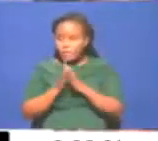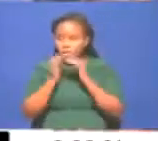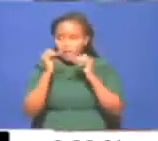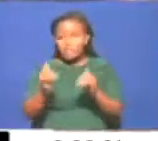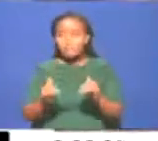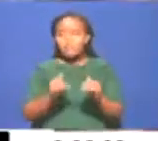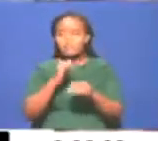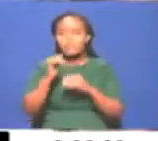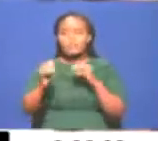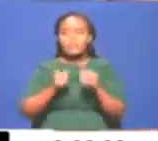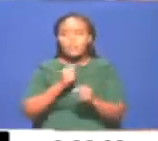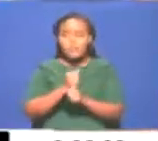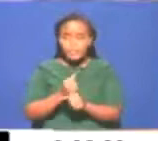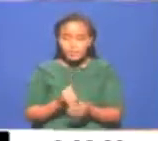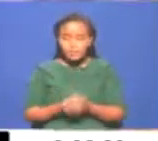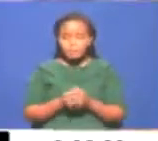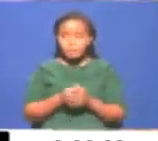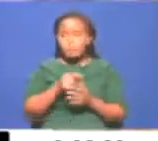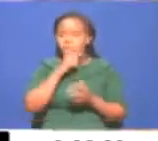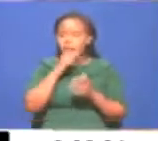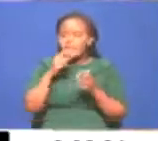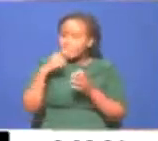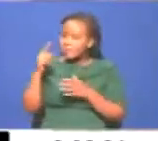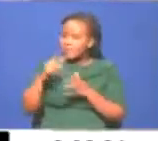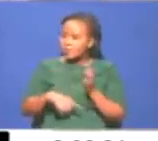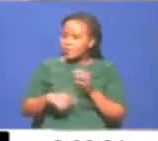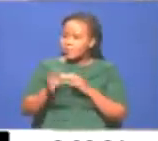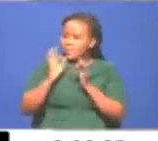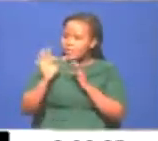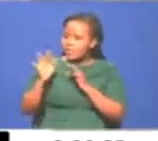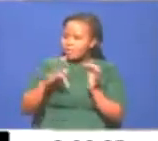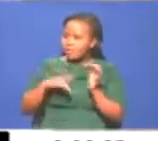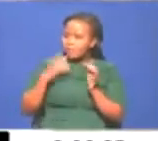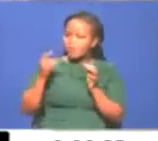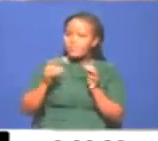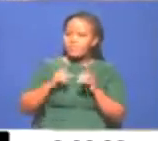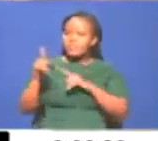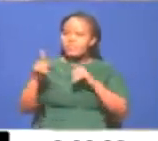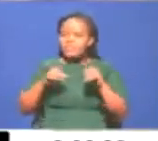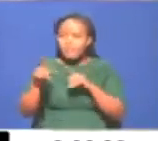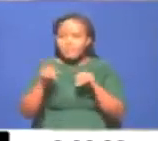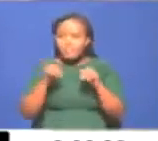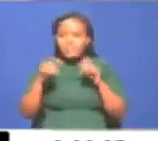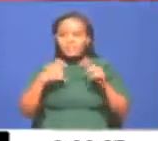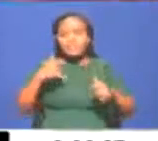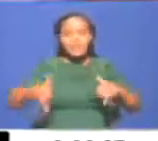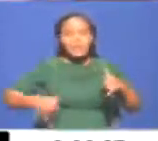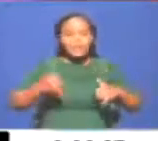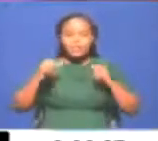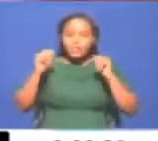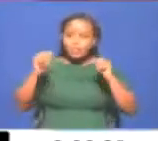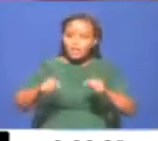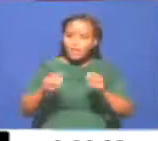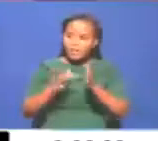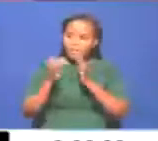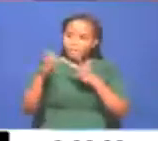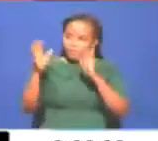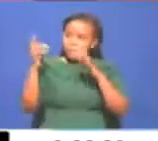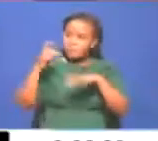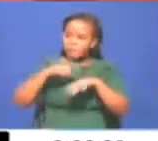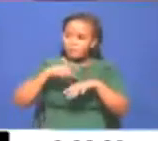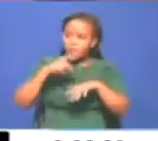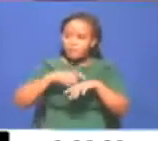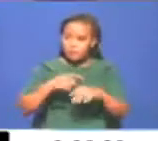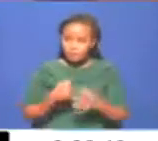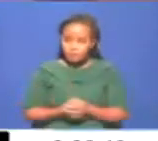Mwebia says anyone who don't feel like traveling out of town can still enjoy the festive season. They have actually, as you can see behind